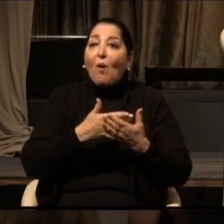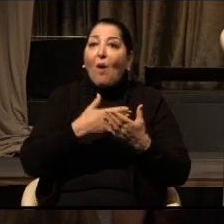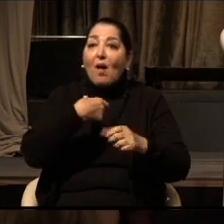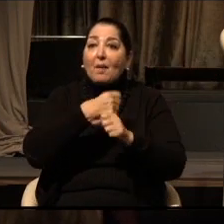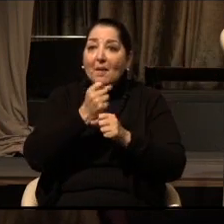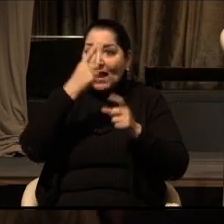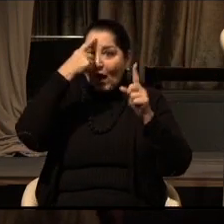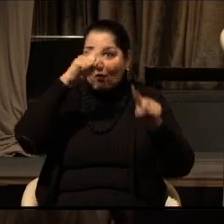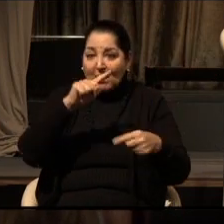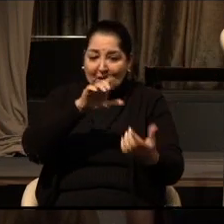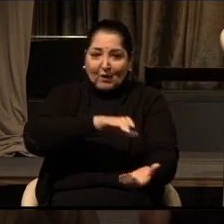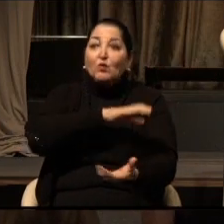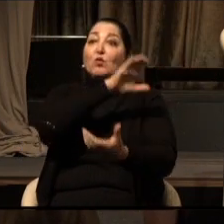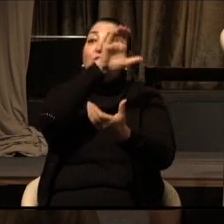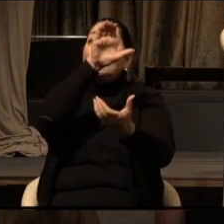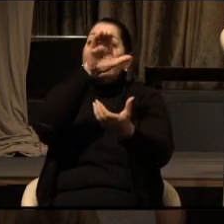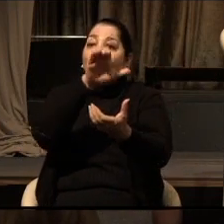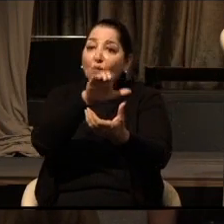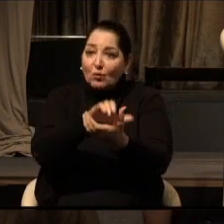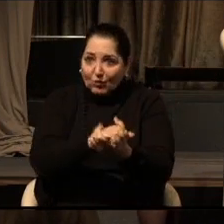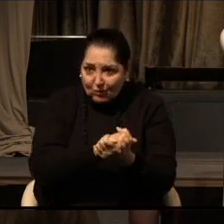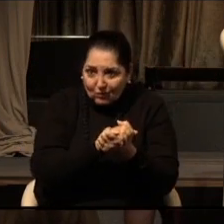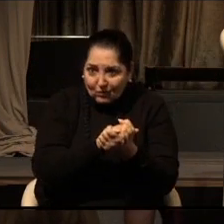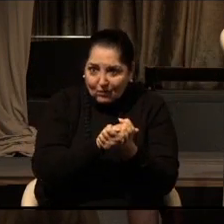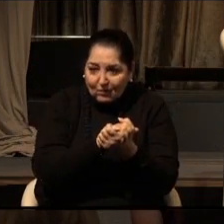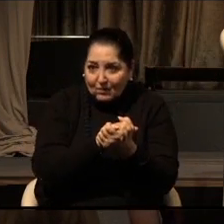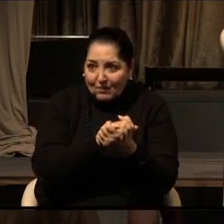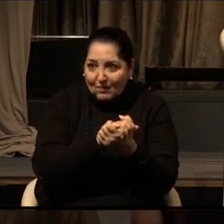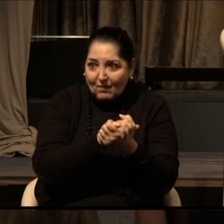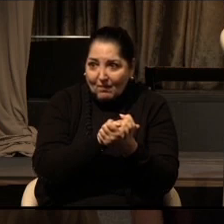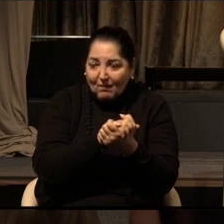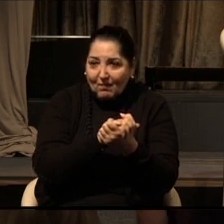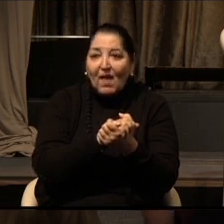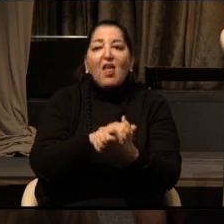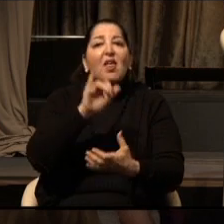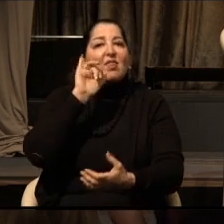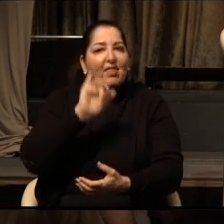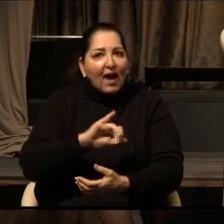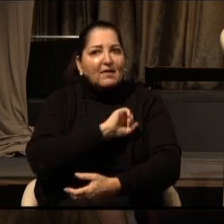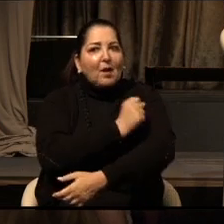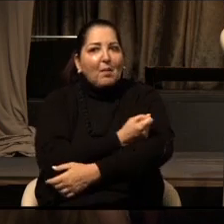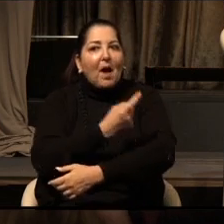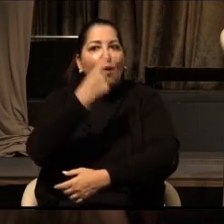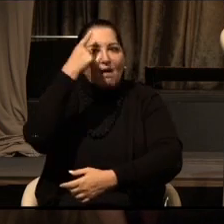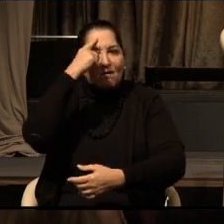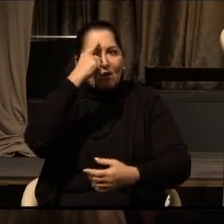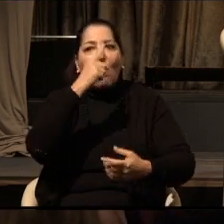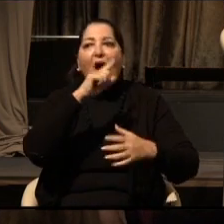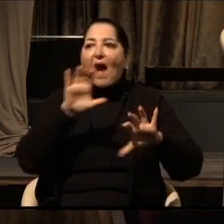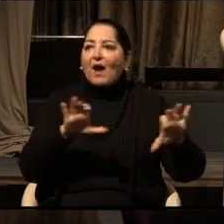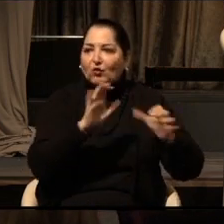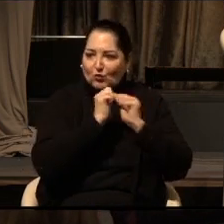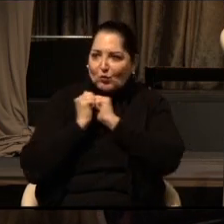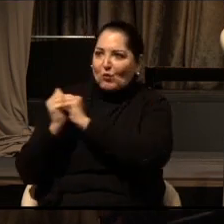That is the power of collective action.